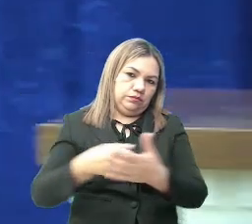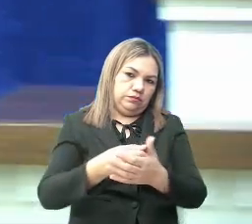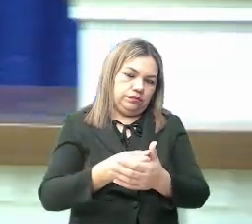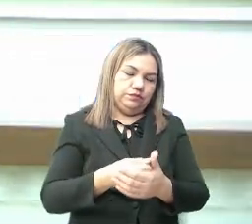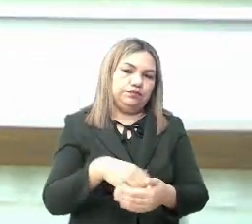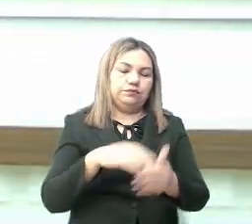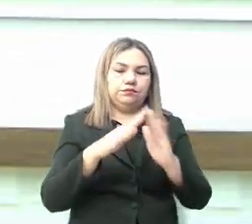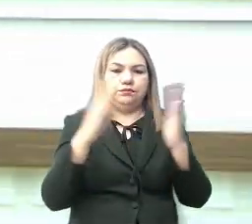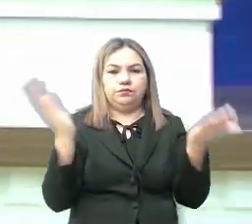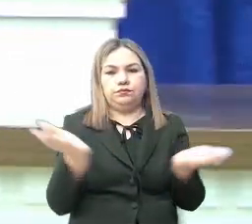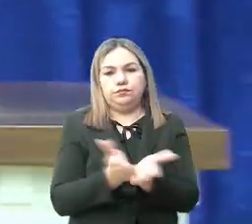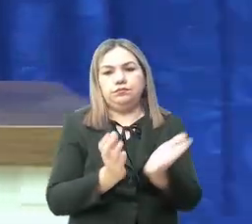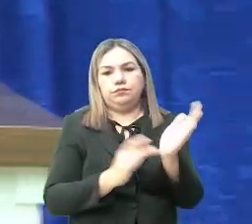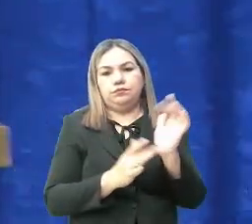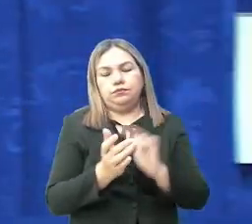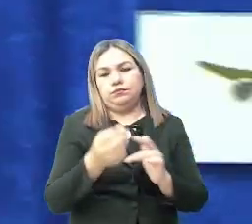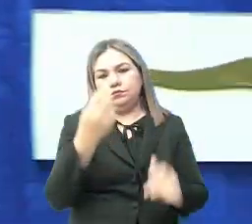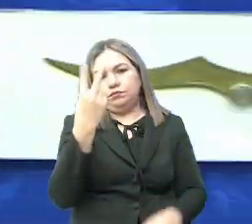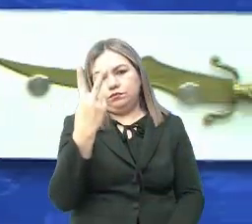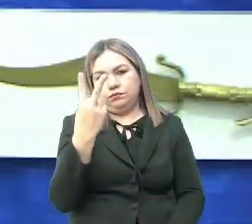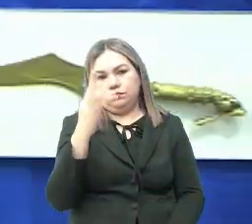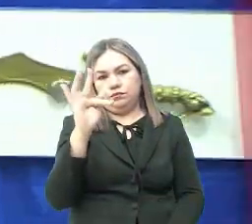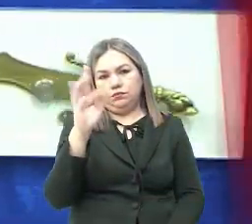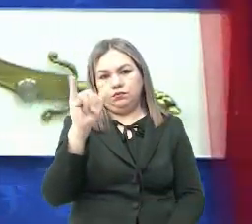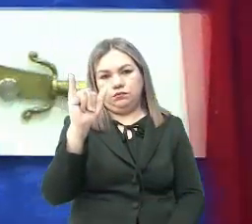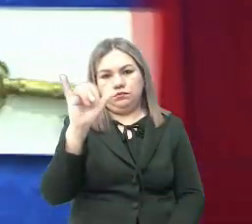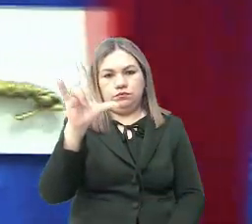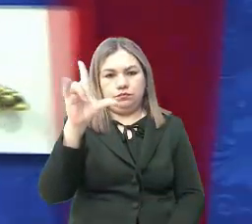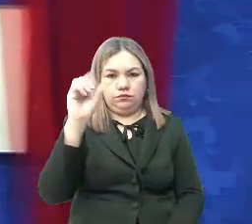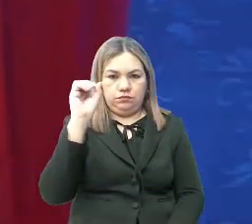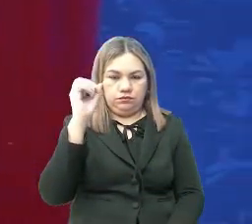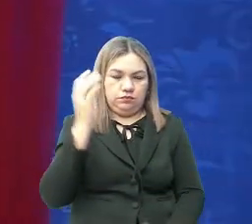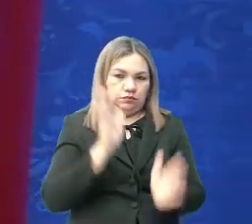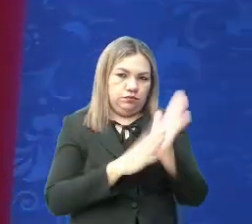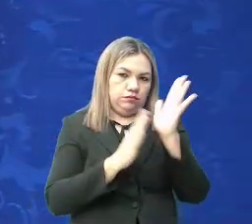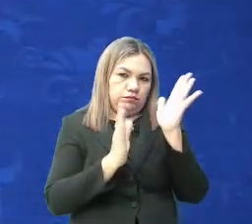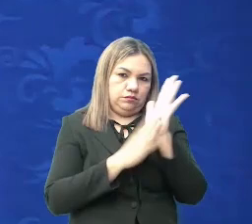Where was this double-edged sword, where was it? It was in the left hand.